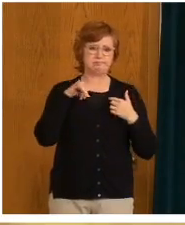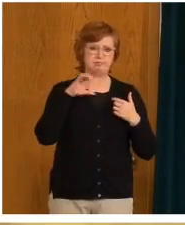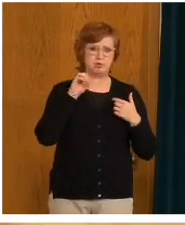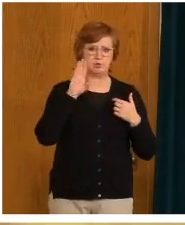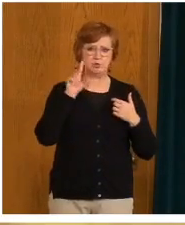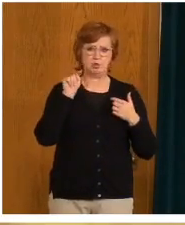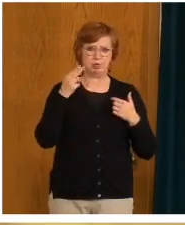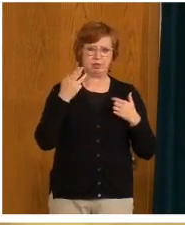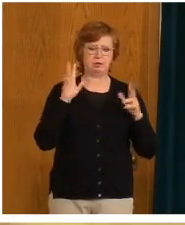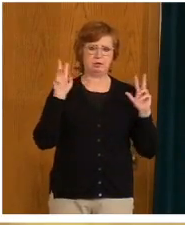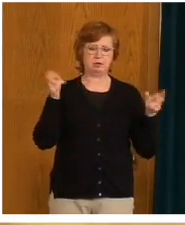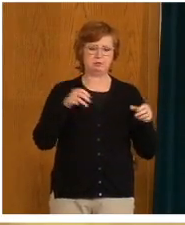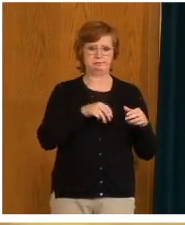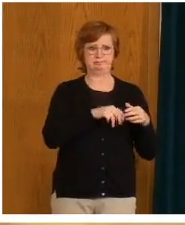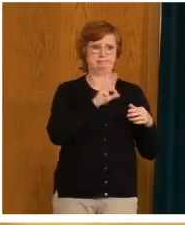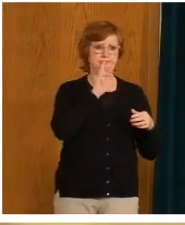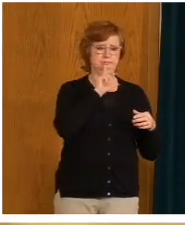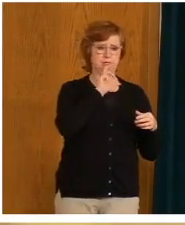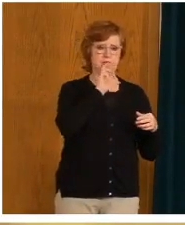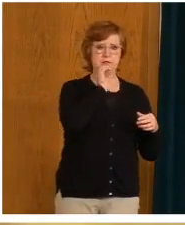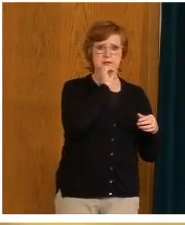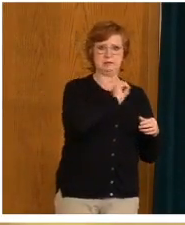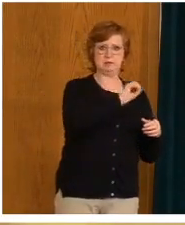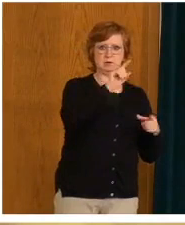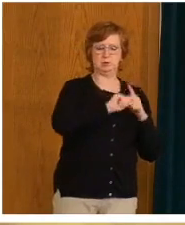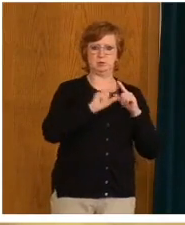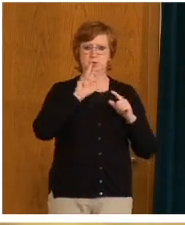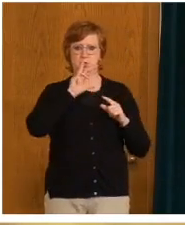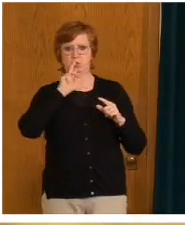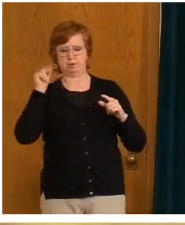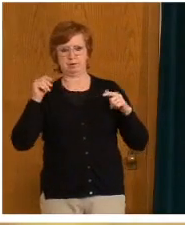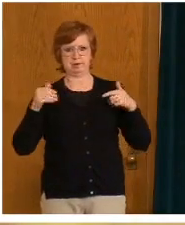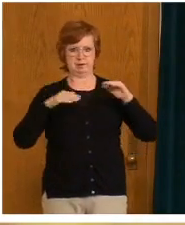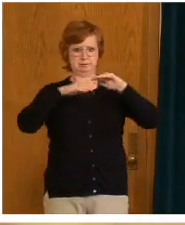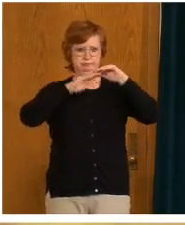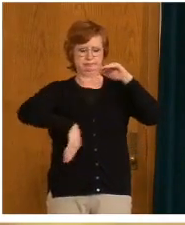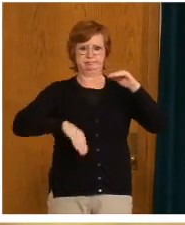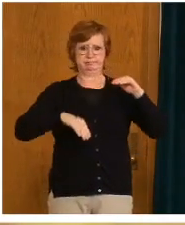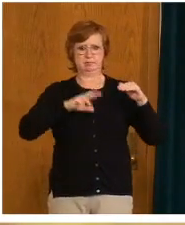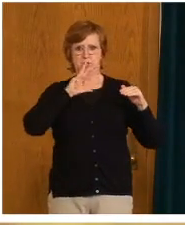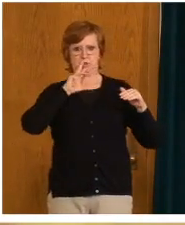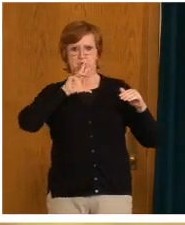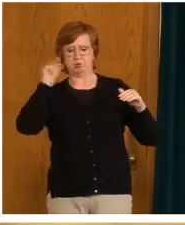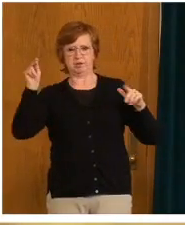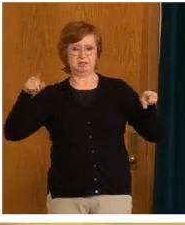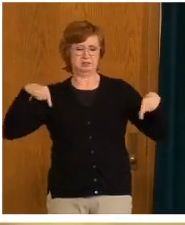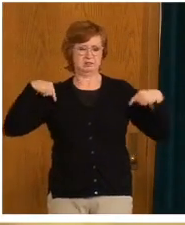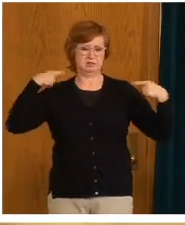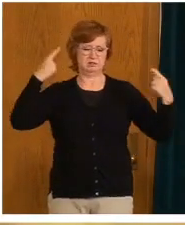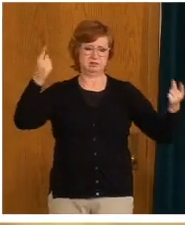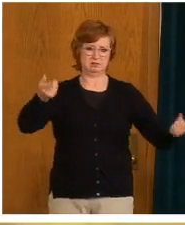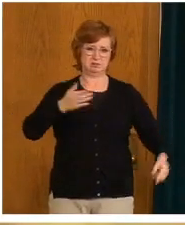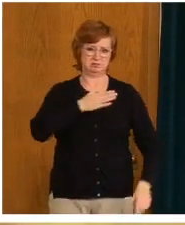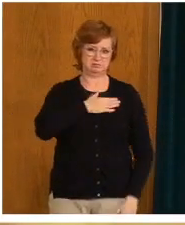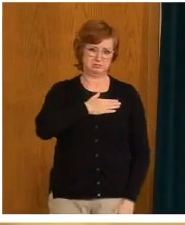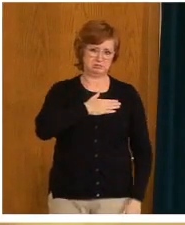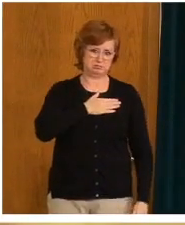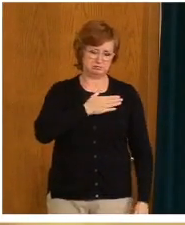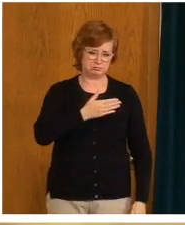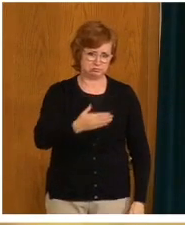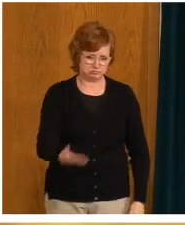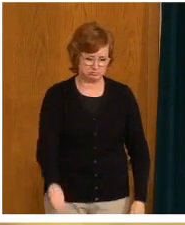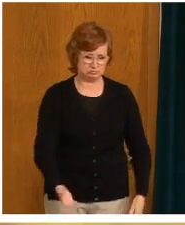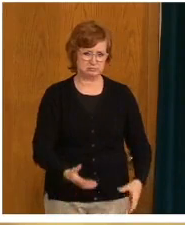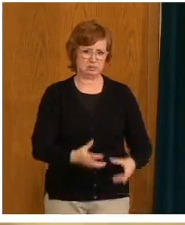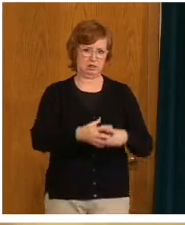0 to 30 years old, have really sacrificed a lot throughout this